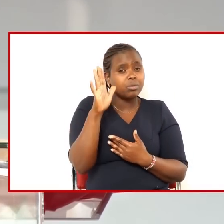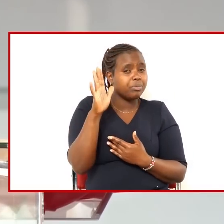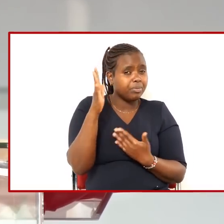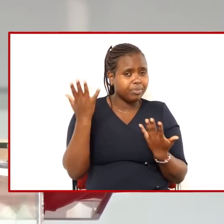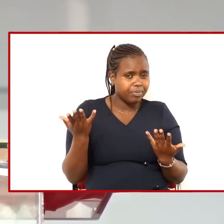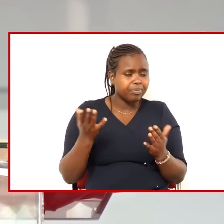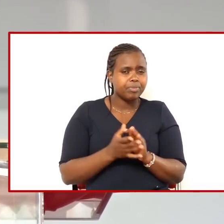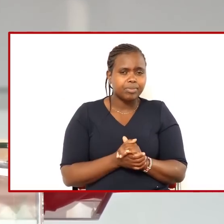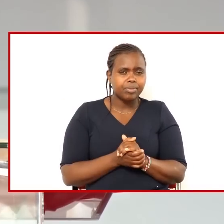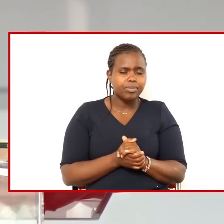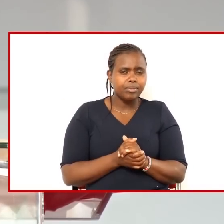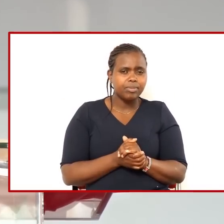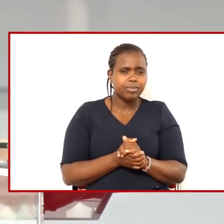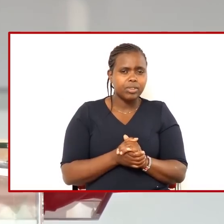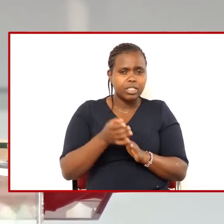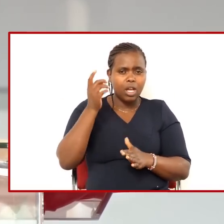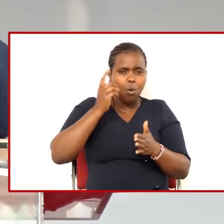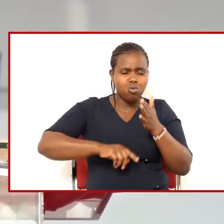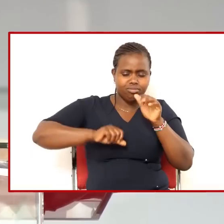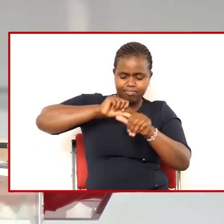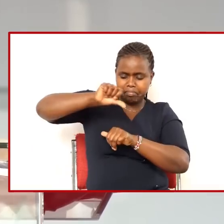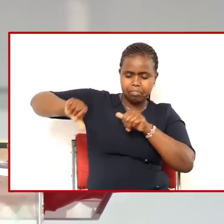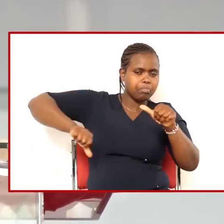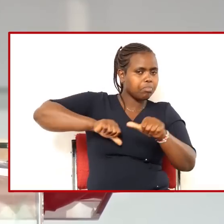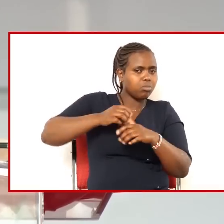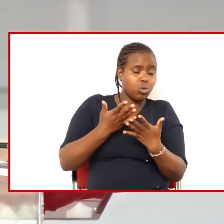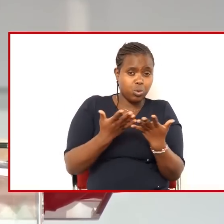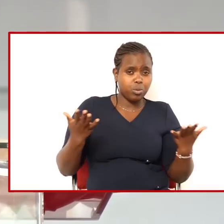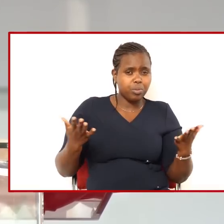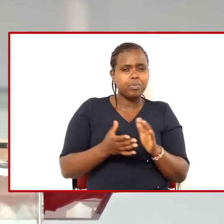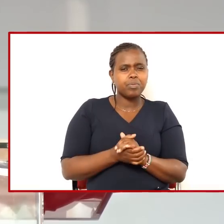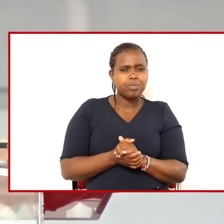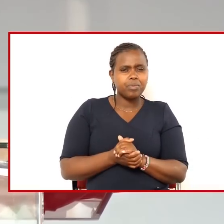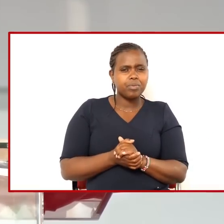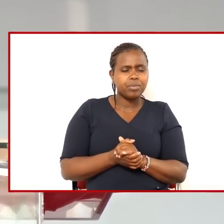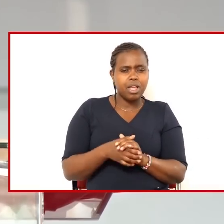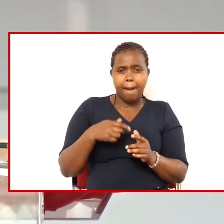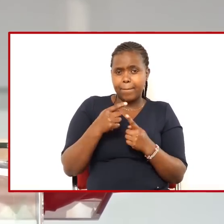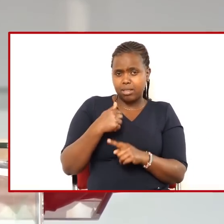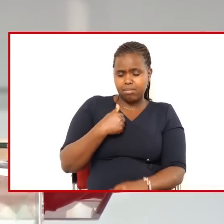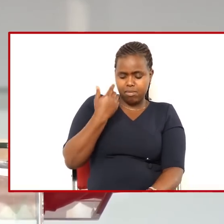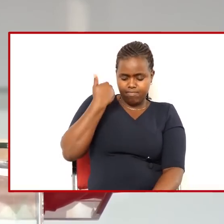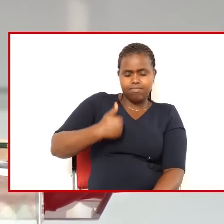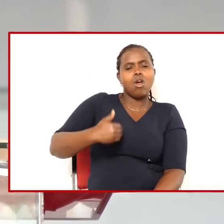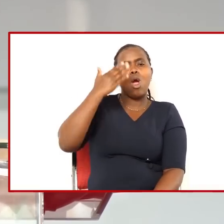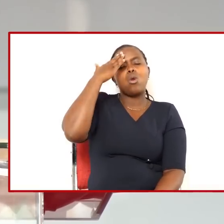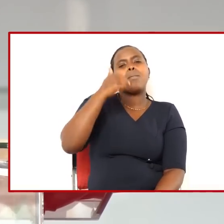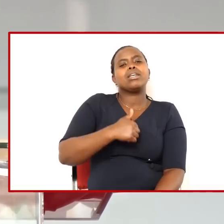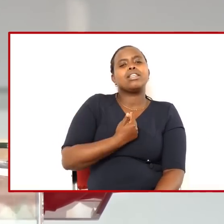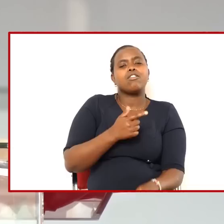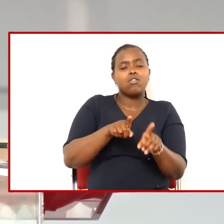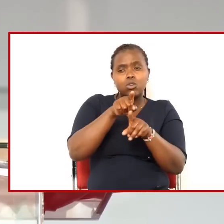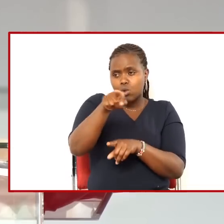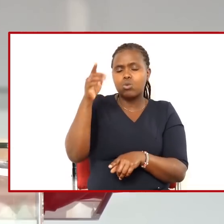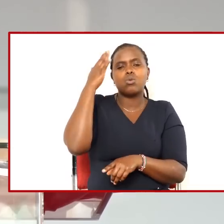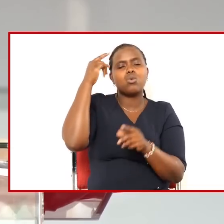what is surrounding you. I only know where I am. And